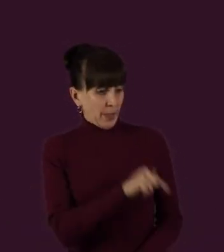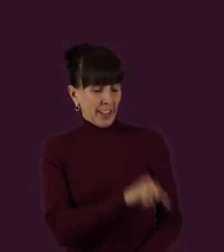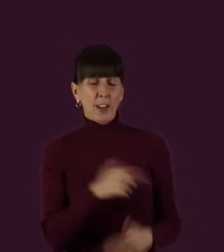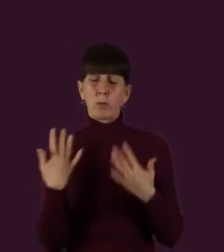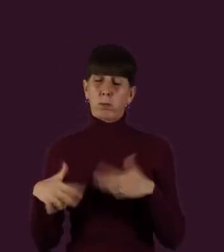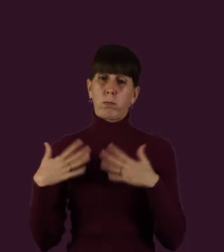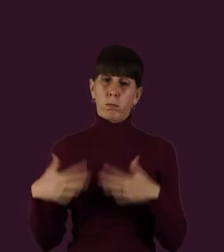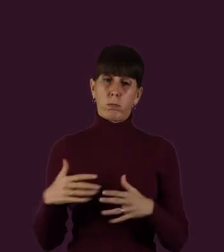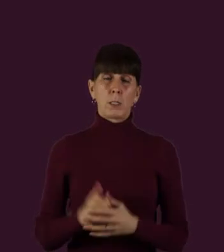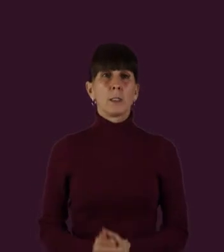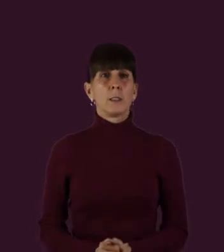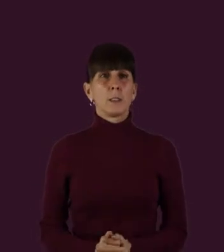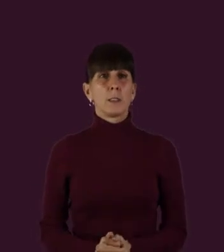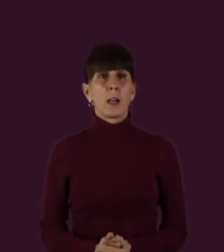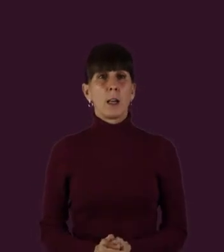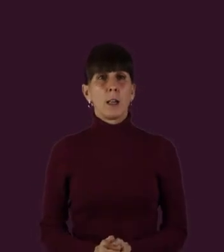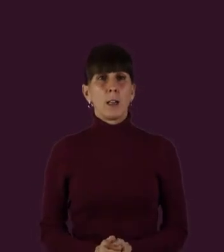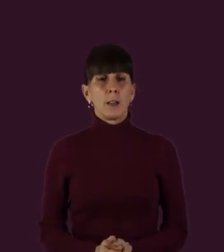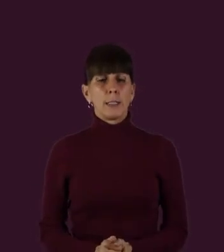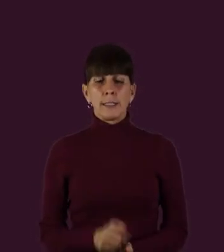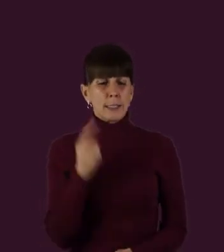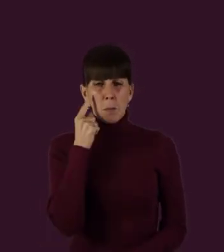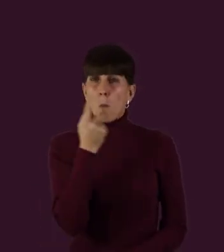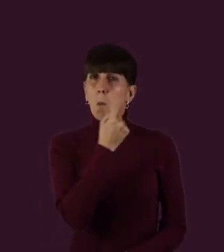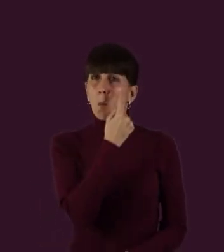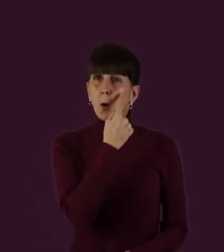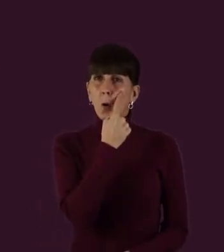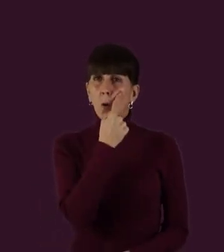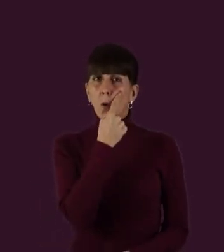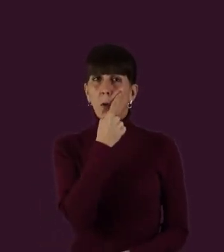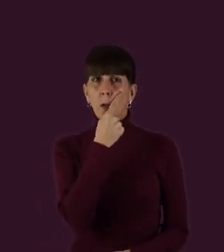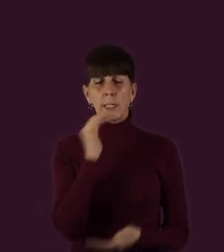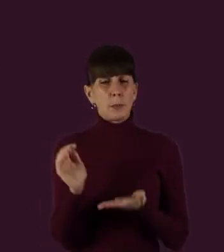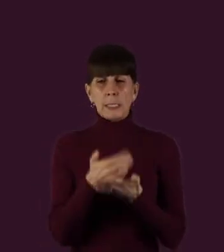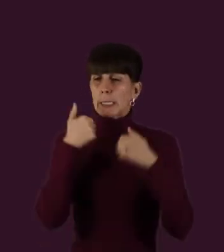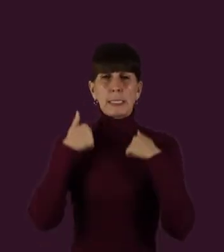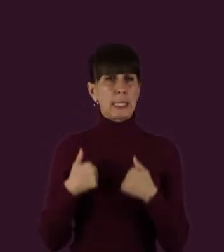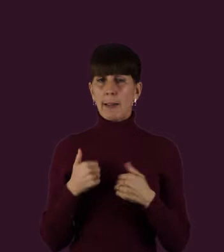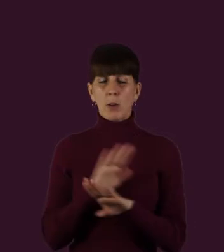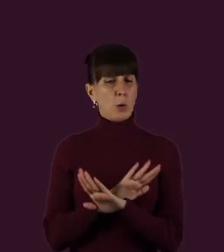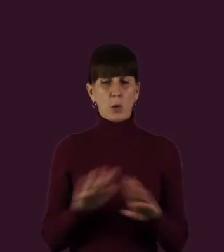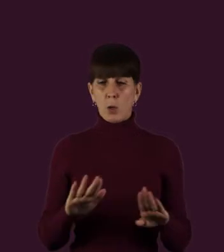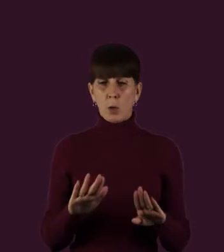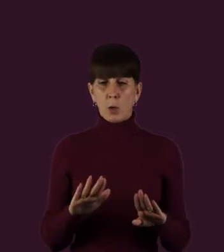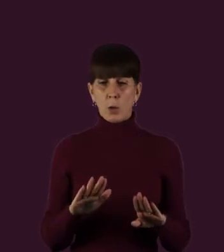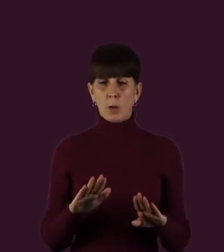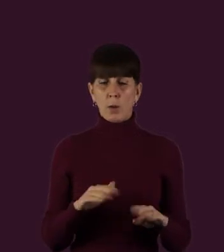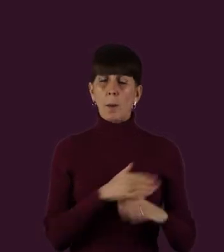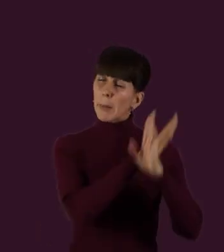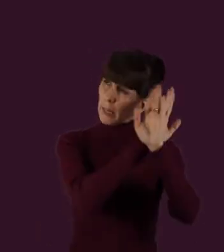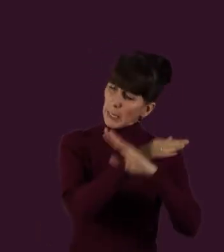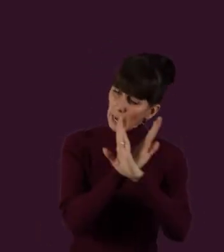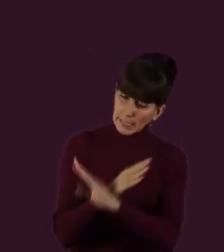Nothing about a baby in a manger proved that he was the Messiah, the Saviour. But the angel said that the baby in the